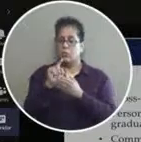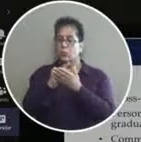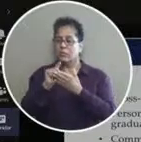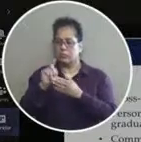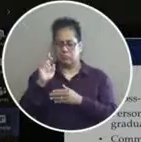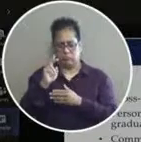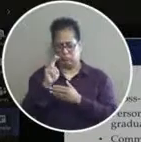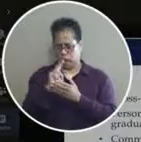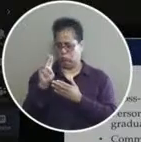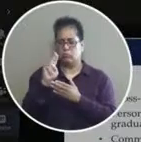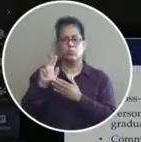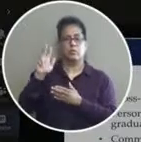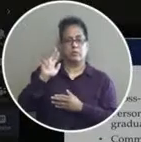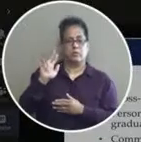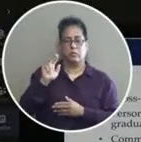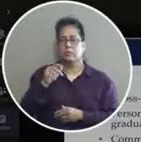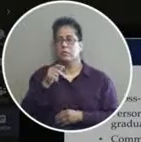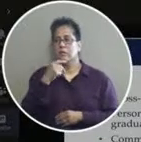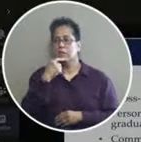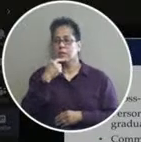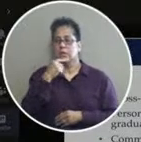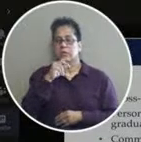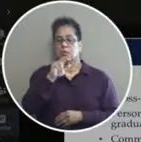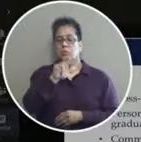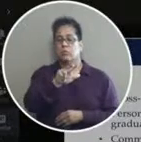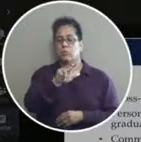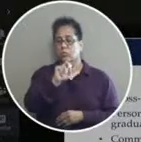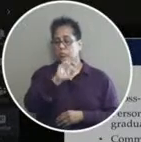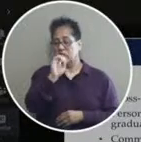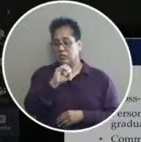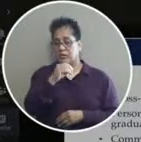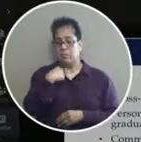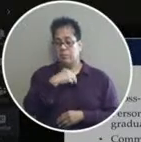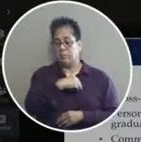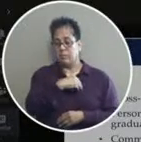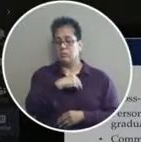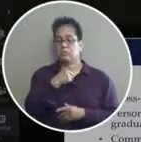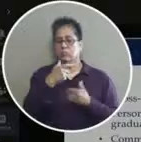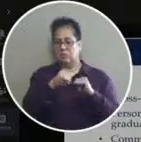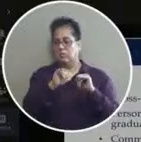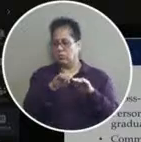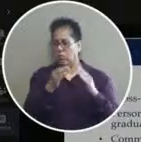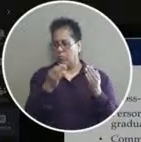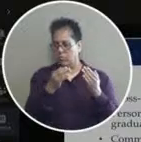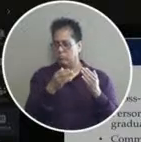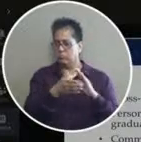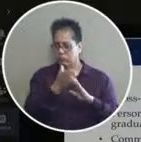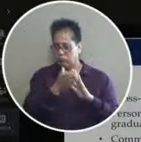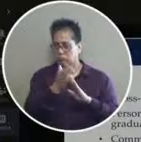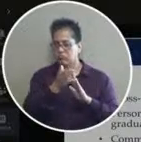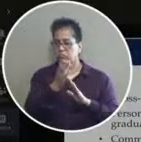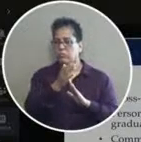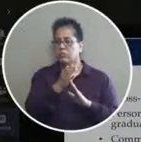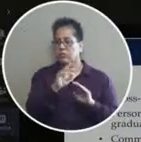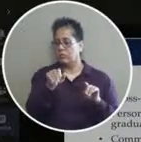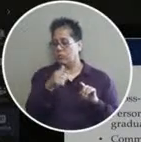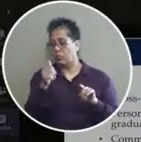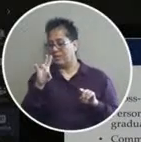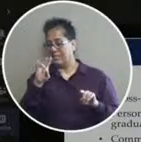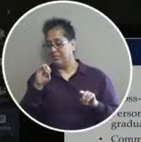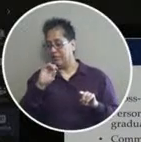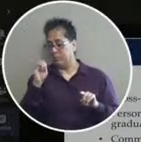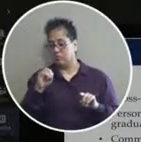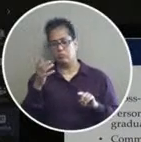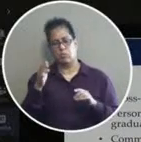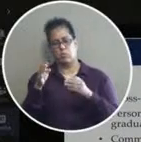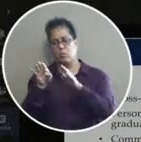say 2 or 3 weeks ago, that 30% of the members remain open today. The rest, the other 70%